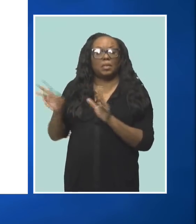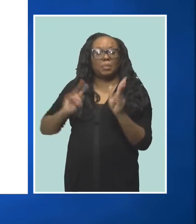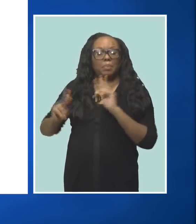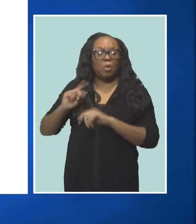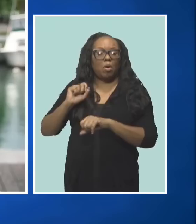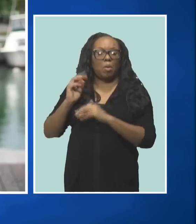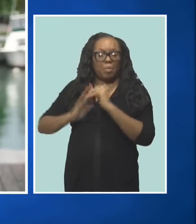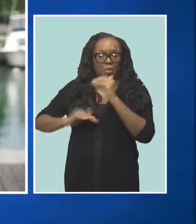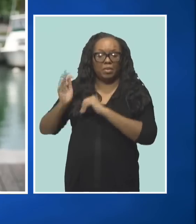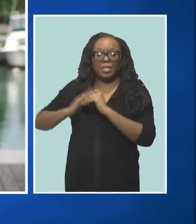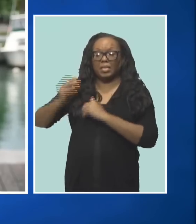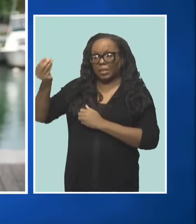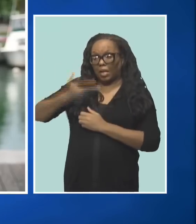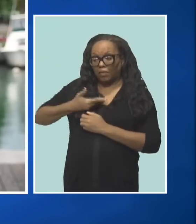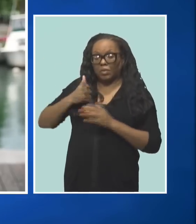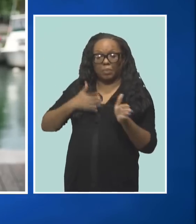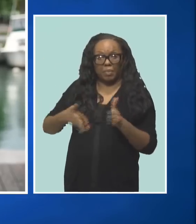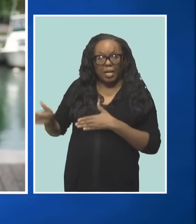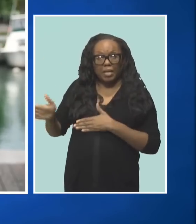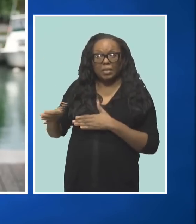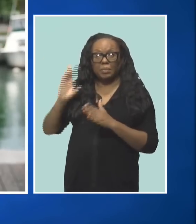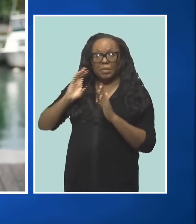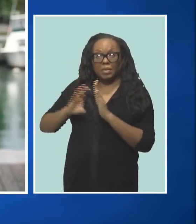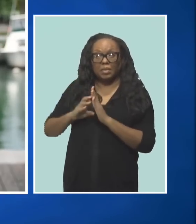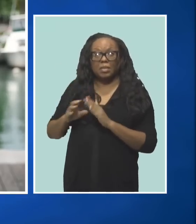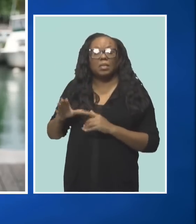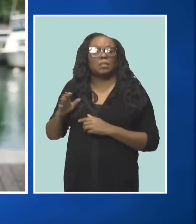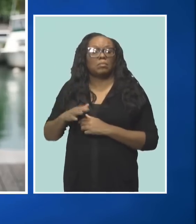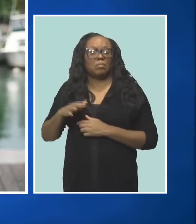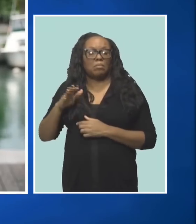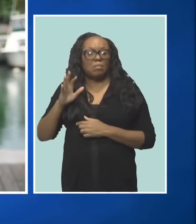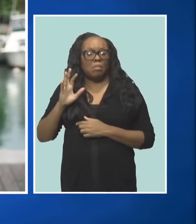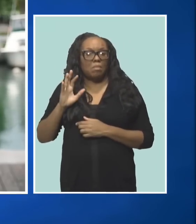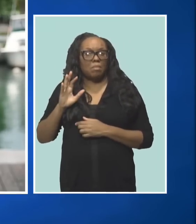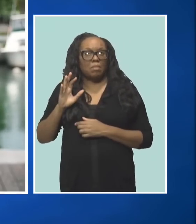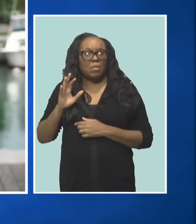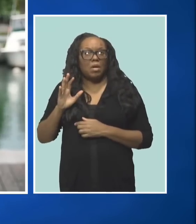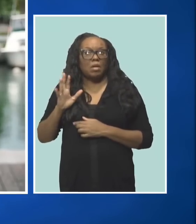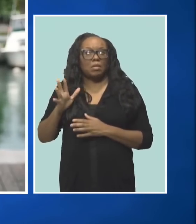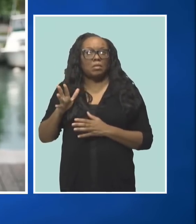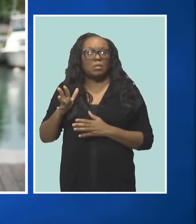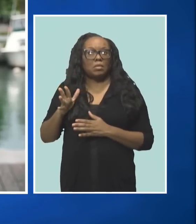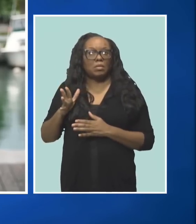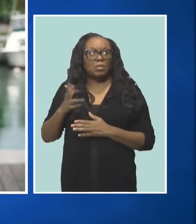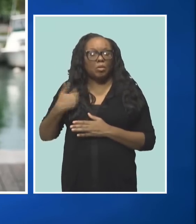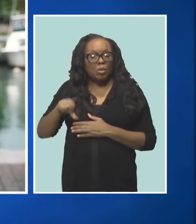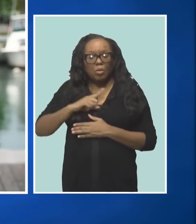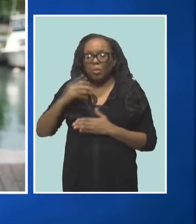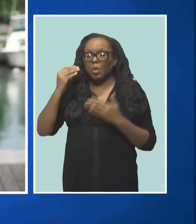the volume that will be provided is approximately 168 cubic meters per day.